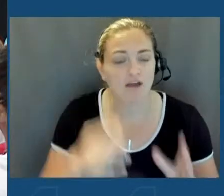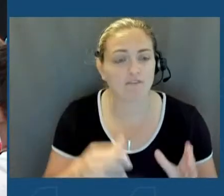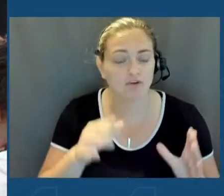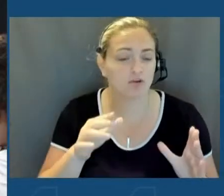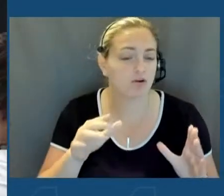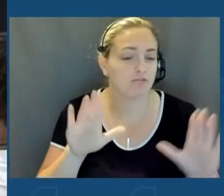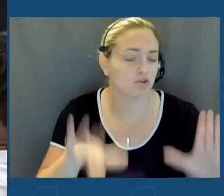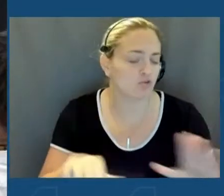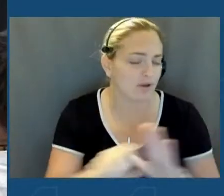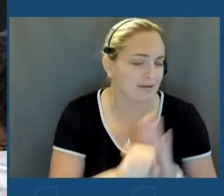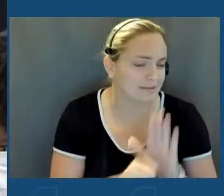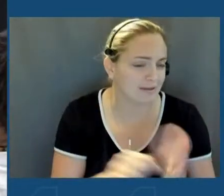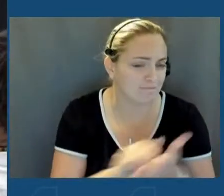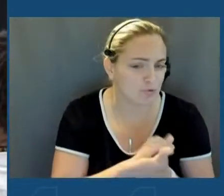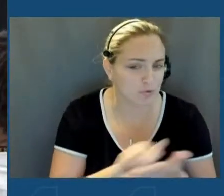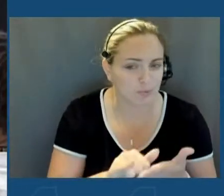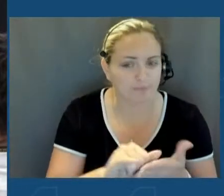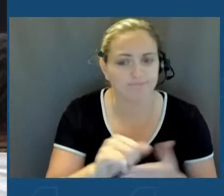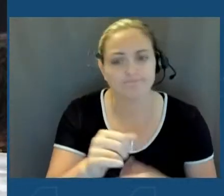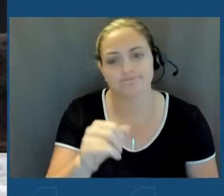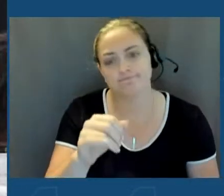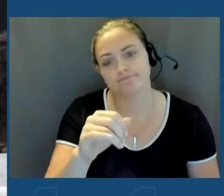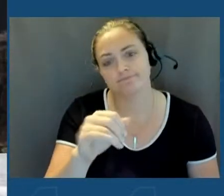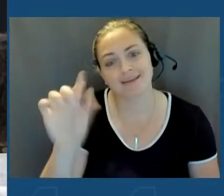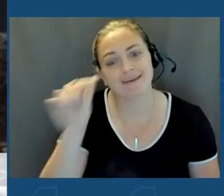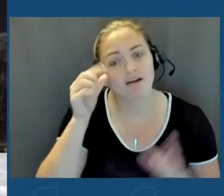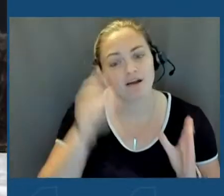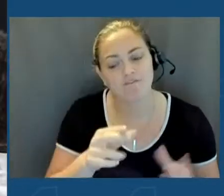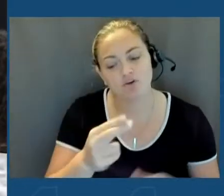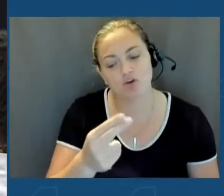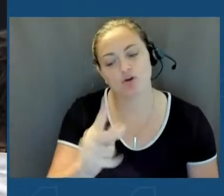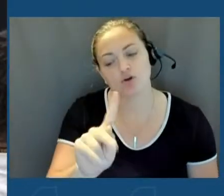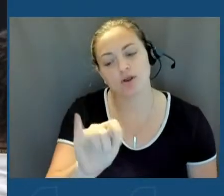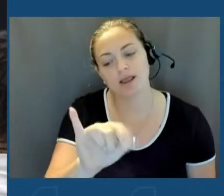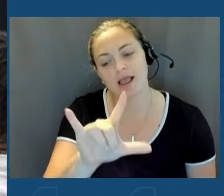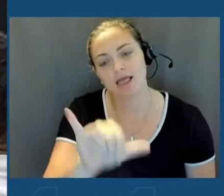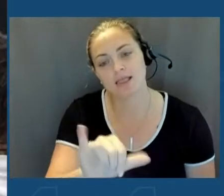York, Governor Kathy Hochul.